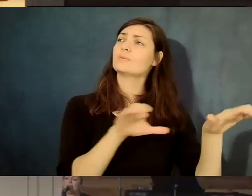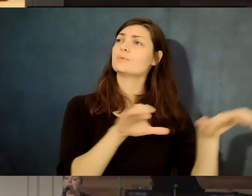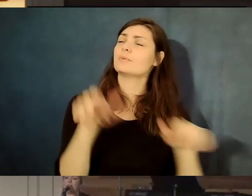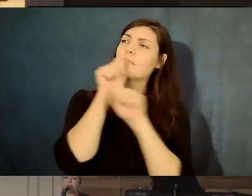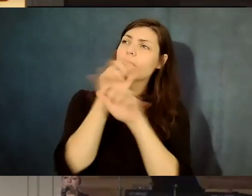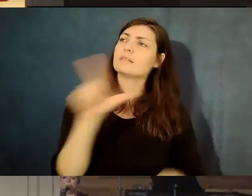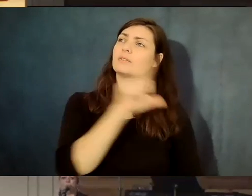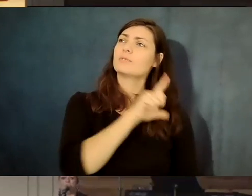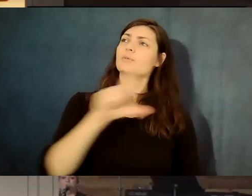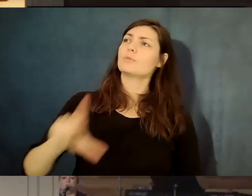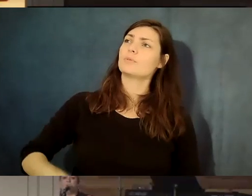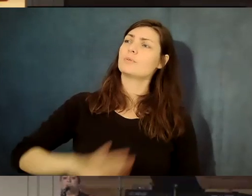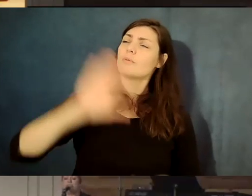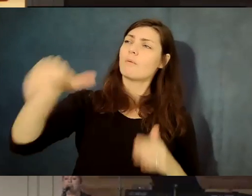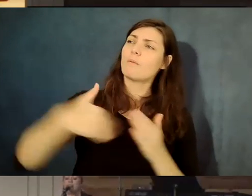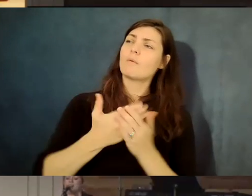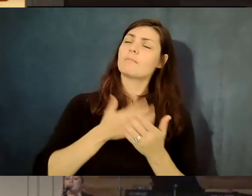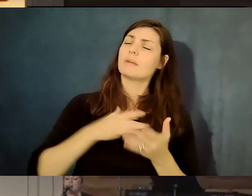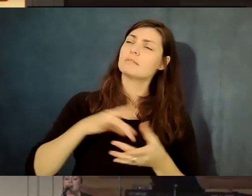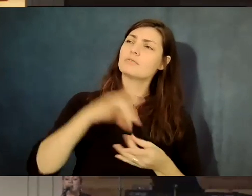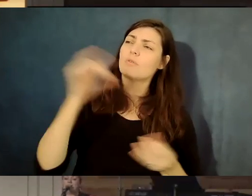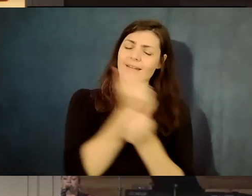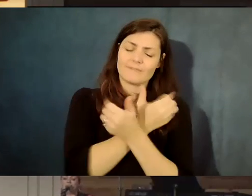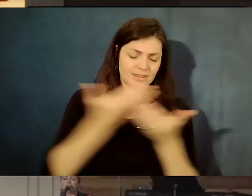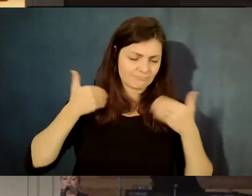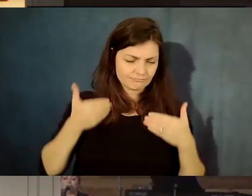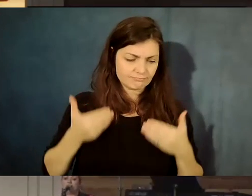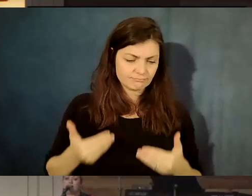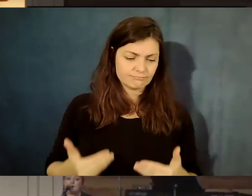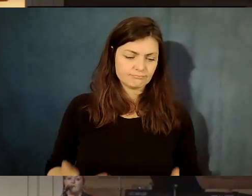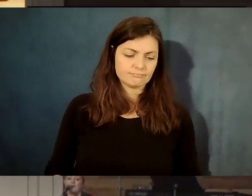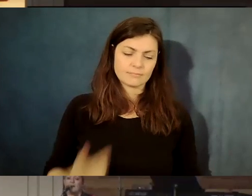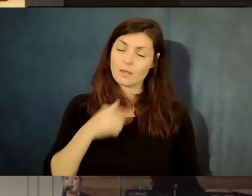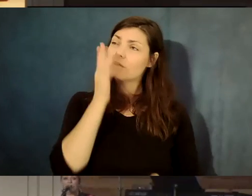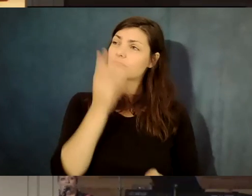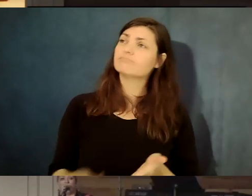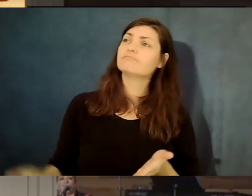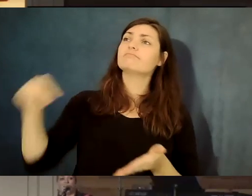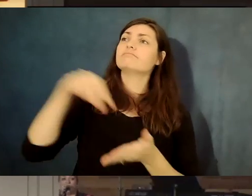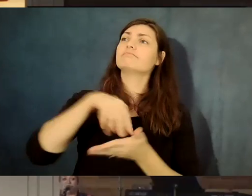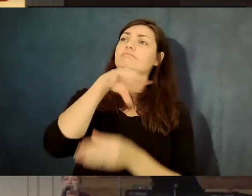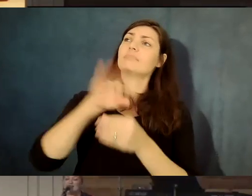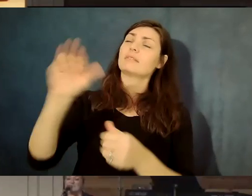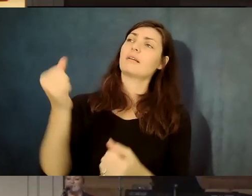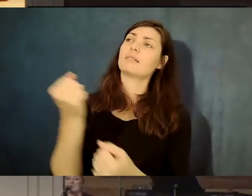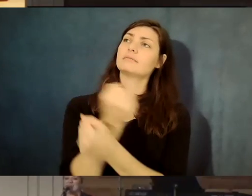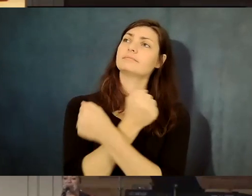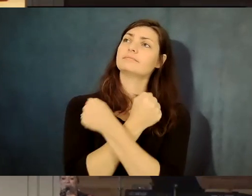my soul. All that is within me, I will rise in